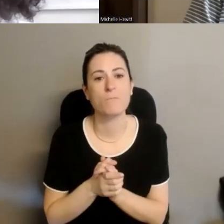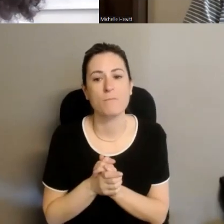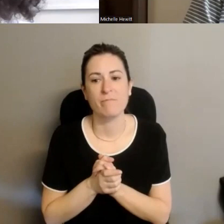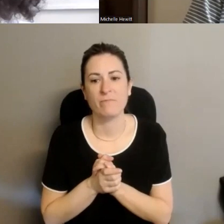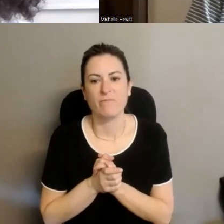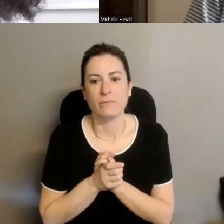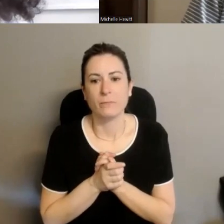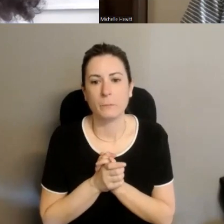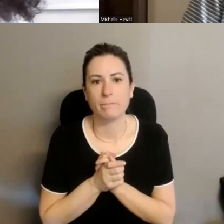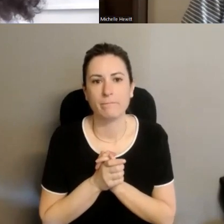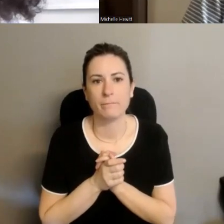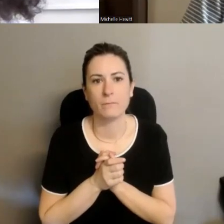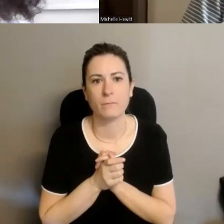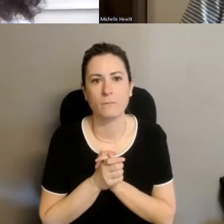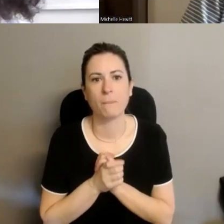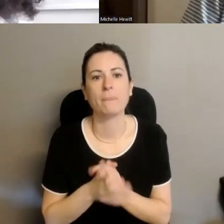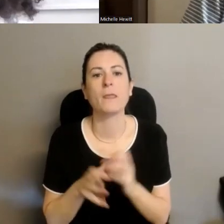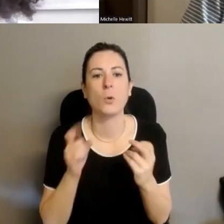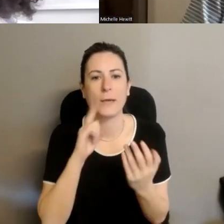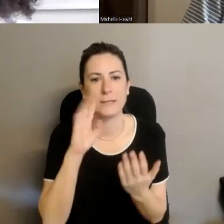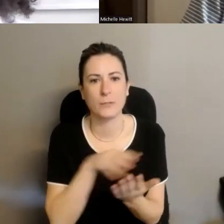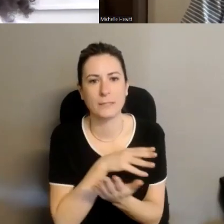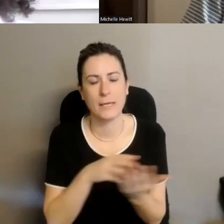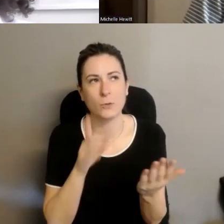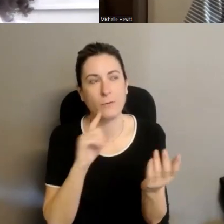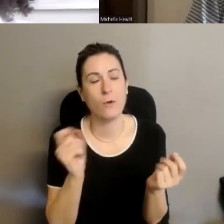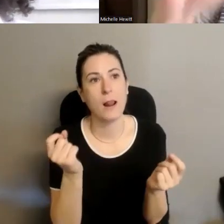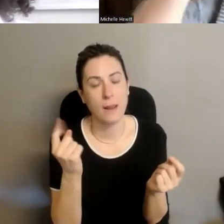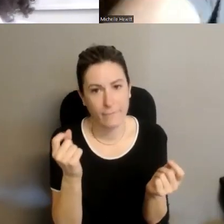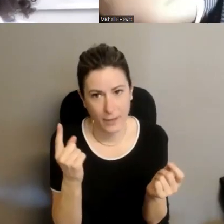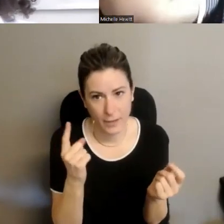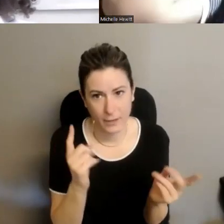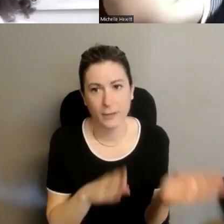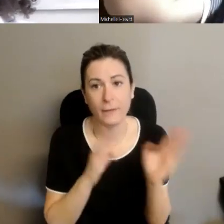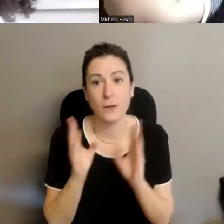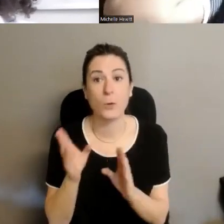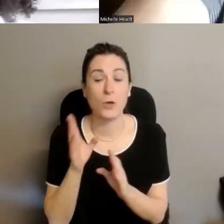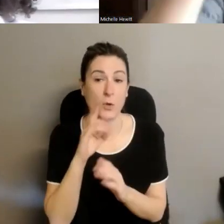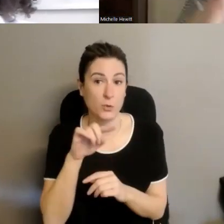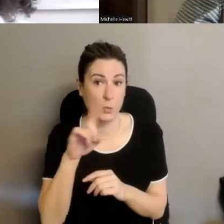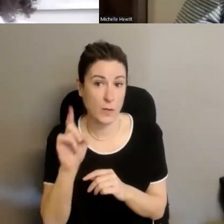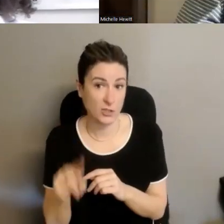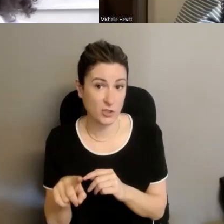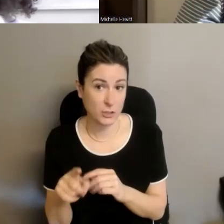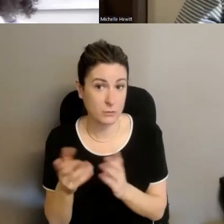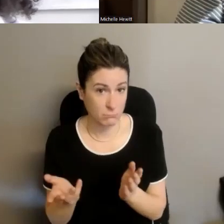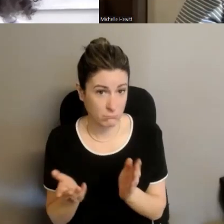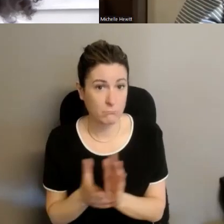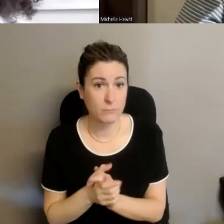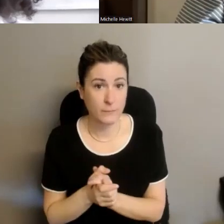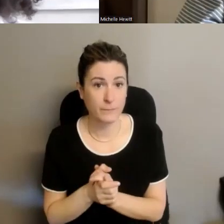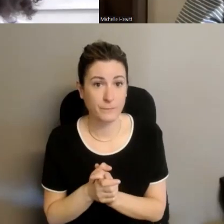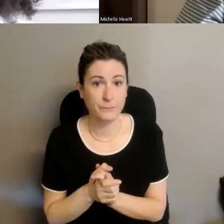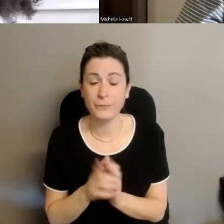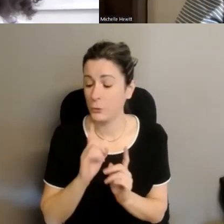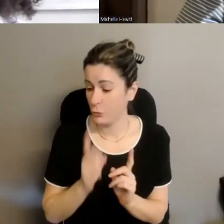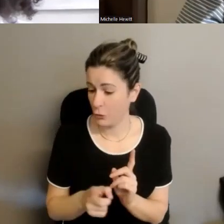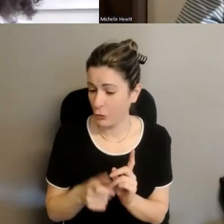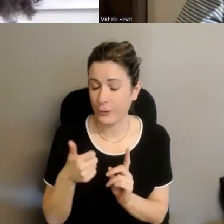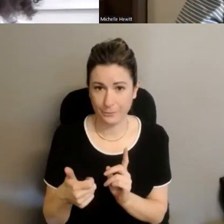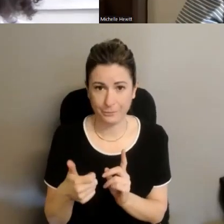for 11, right? And then we're going to go to questions. Yeah. So we can do, I don't know, do you want to